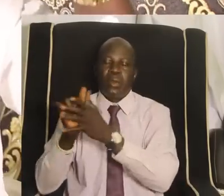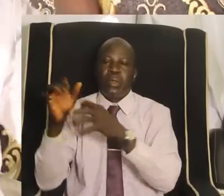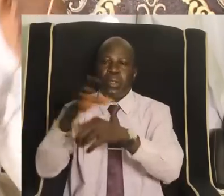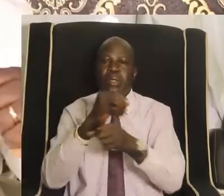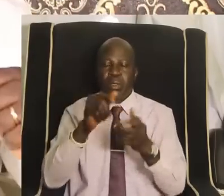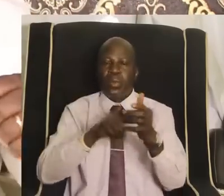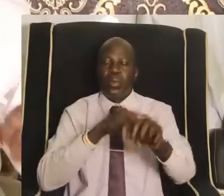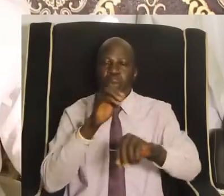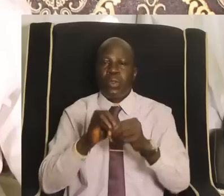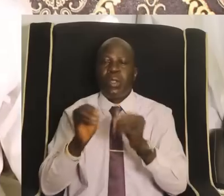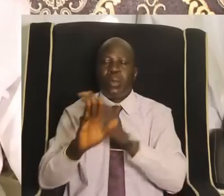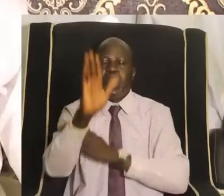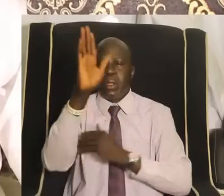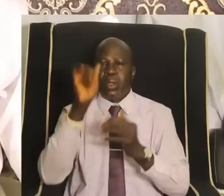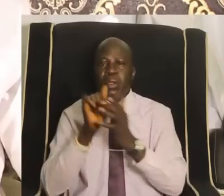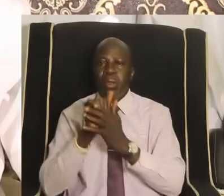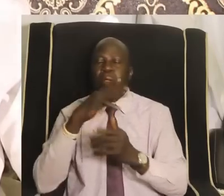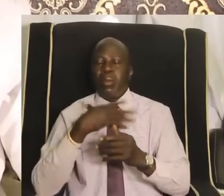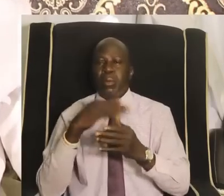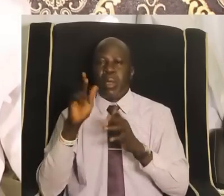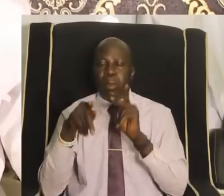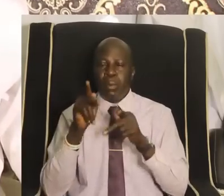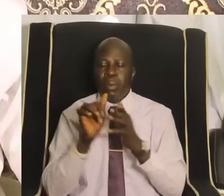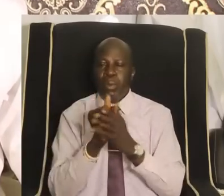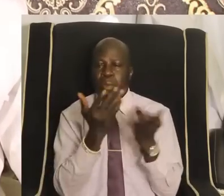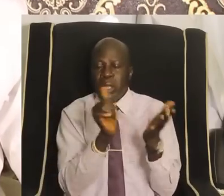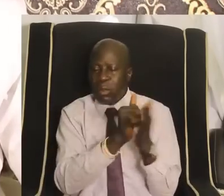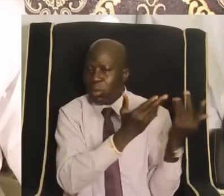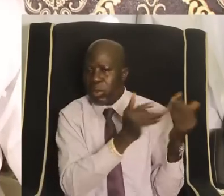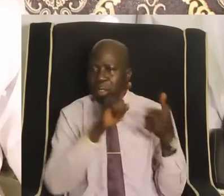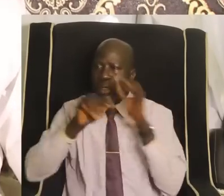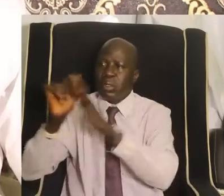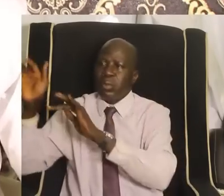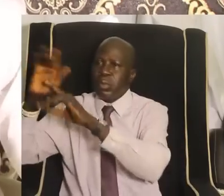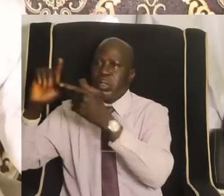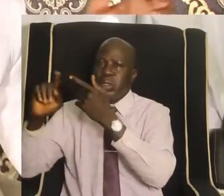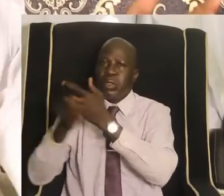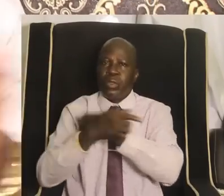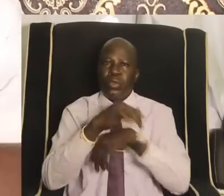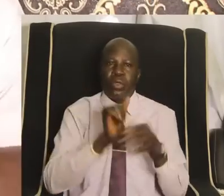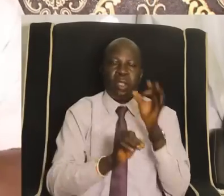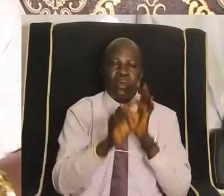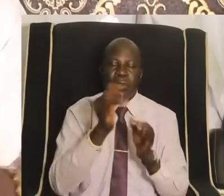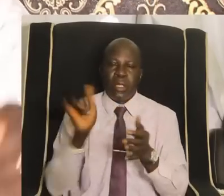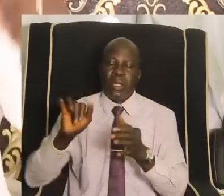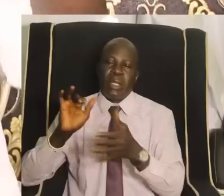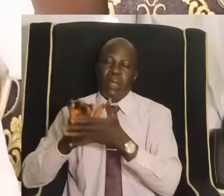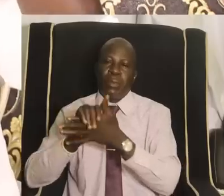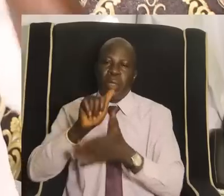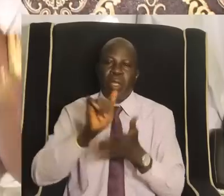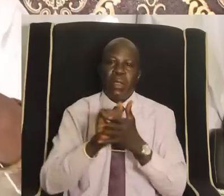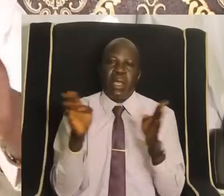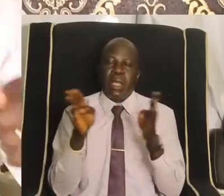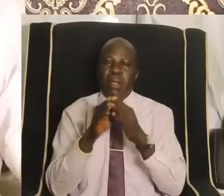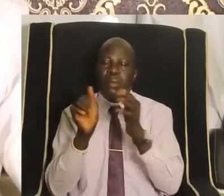mercy that takes you. My God. And when come better there are some people expecting mercy today. You if they believe you